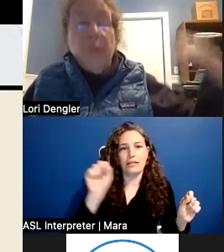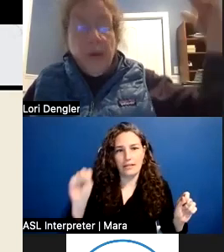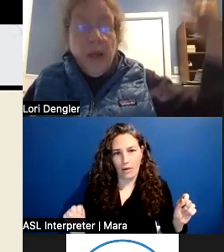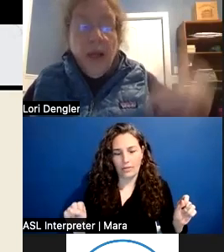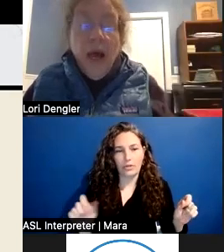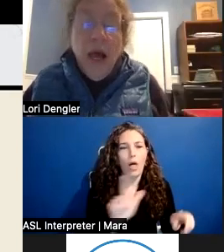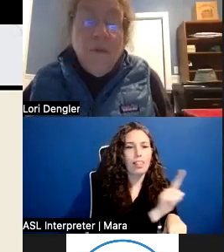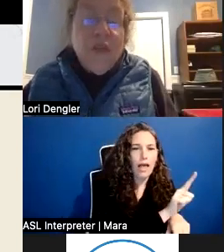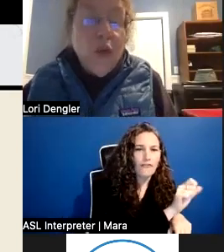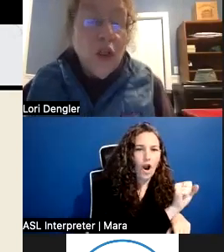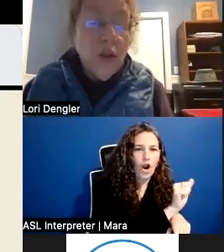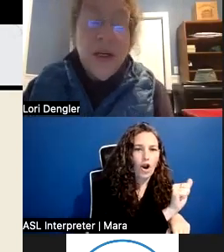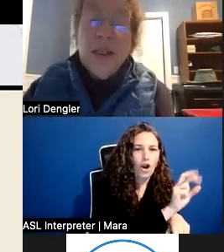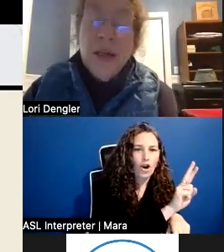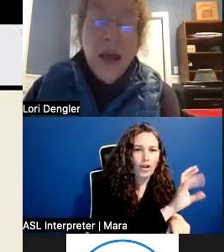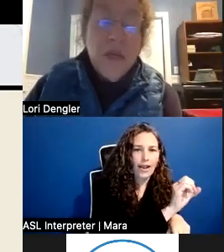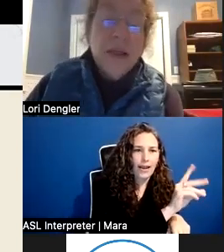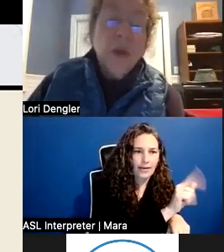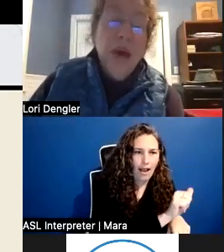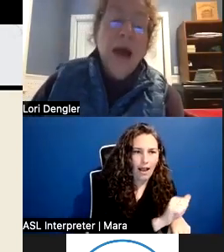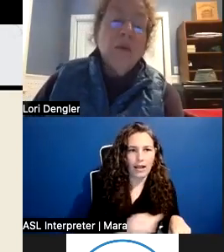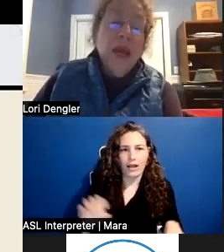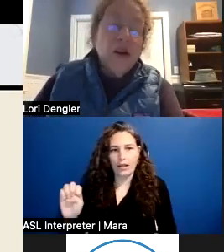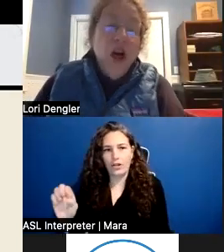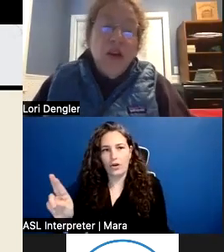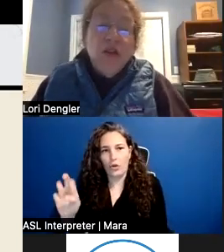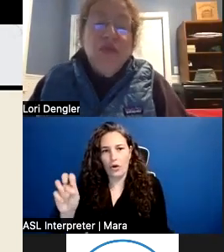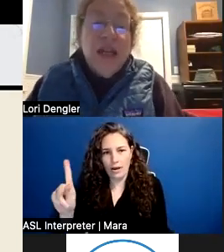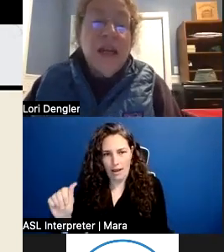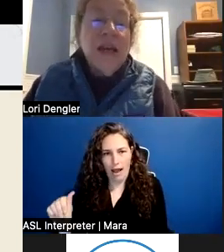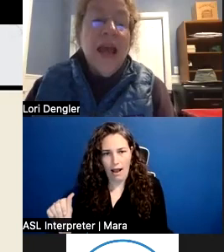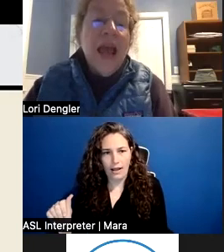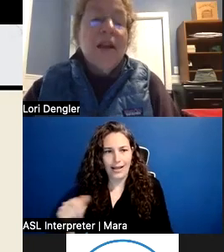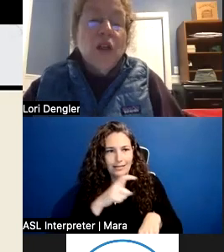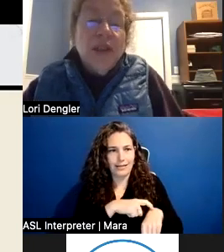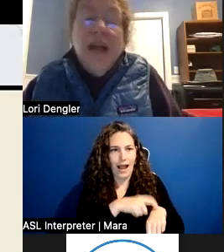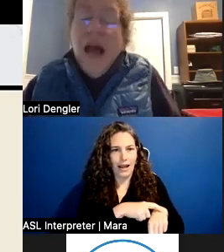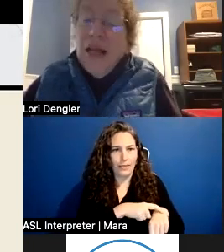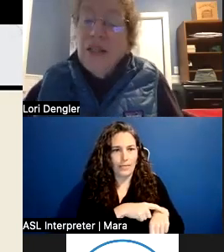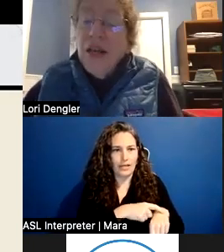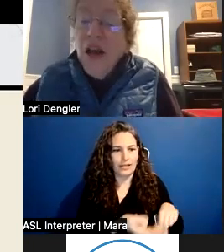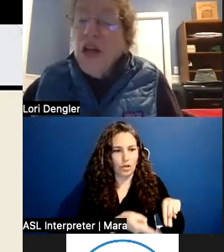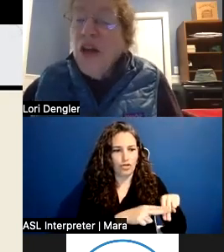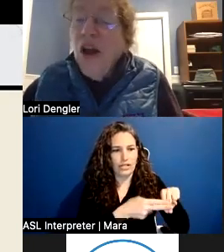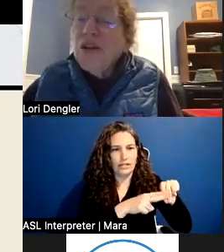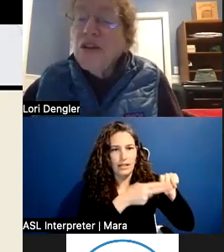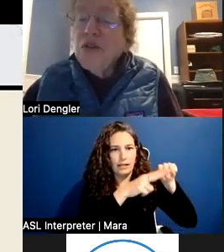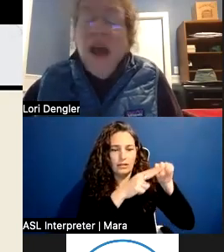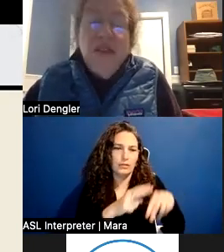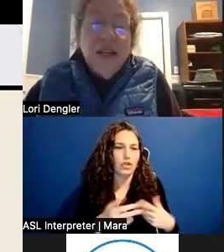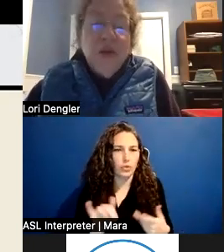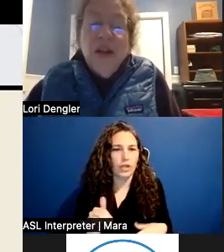up. So earliest time is at the bottom, and all those funny angled lines are